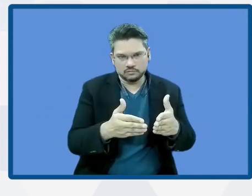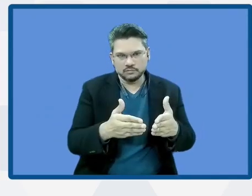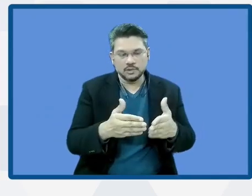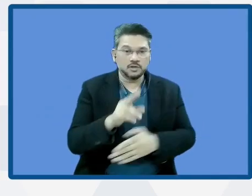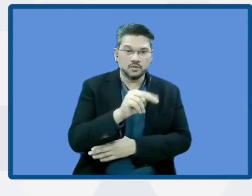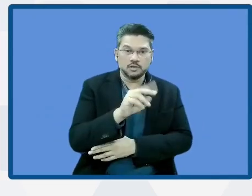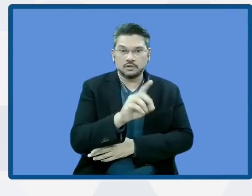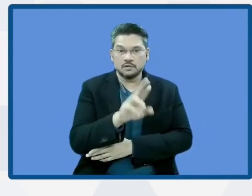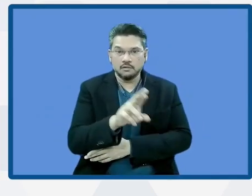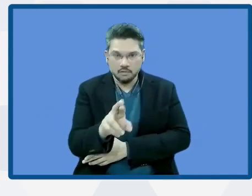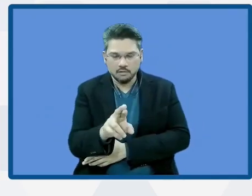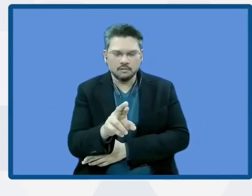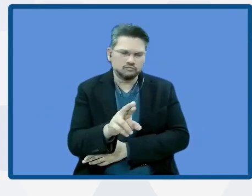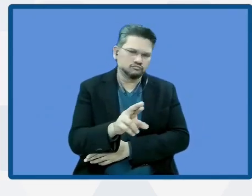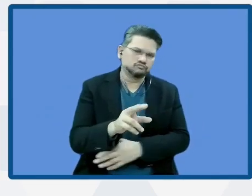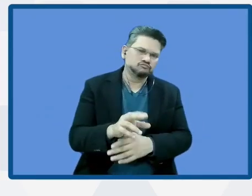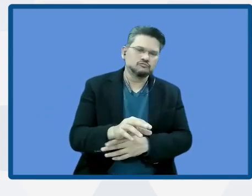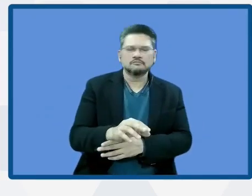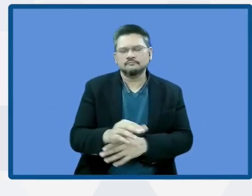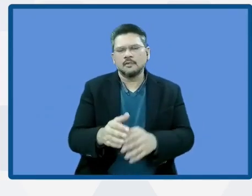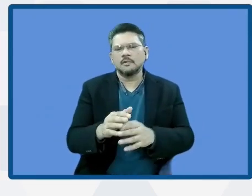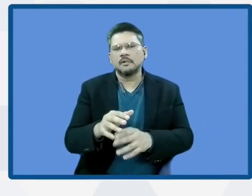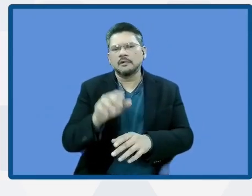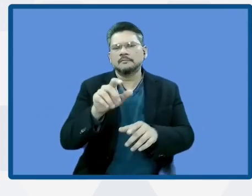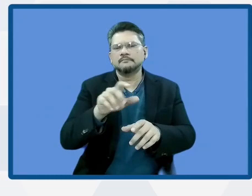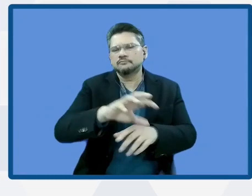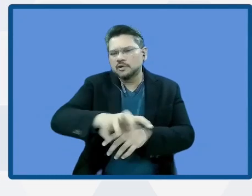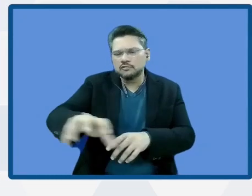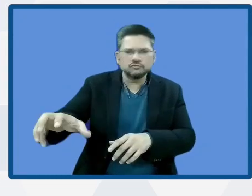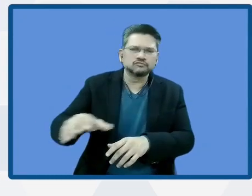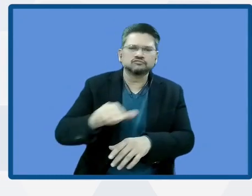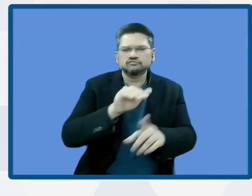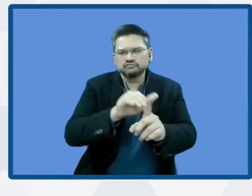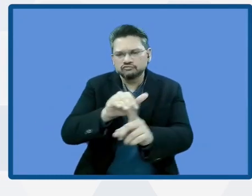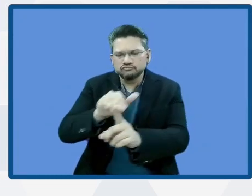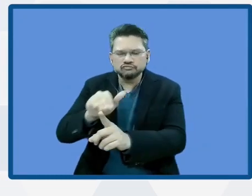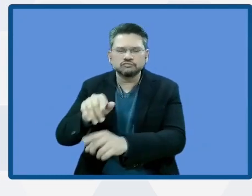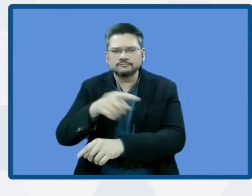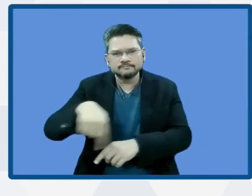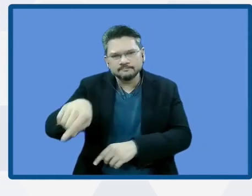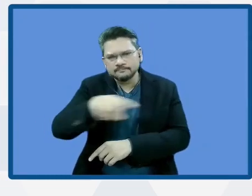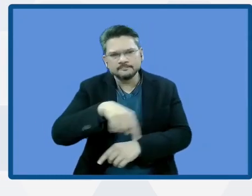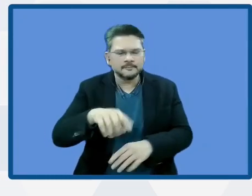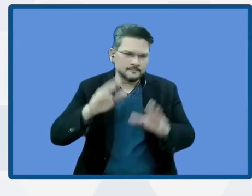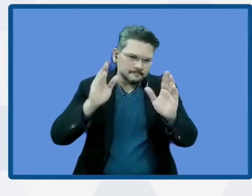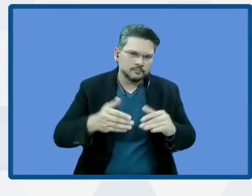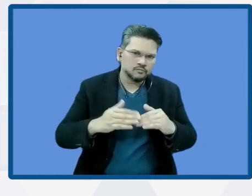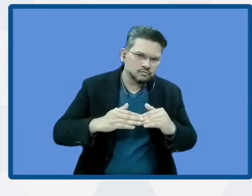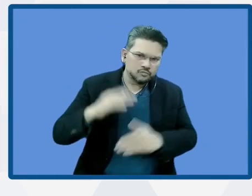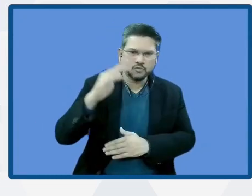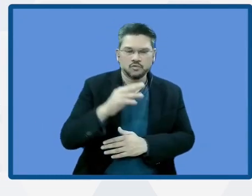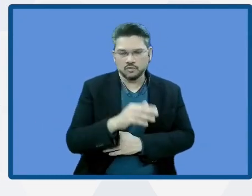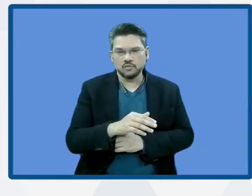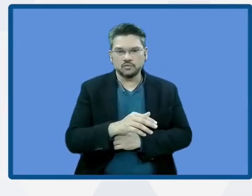zero climate disaster for 2030 increasing the frequency